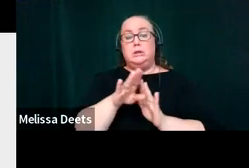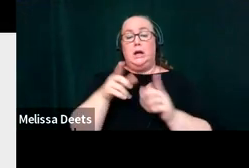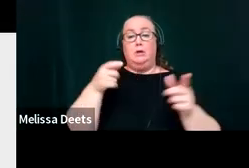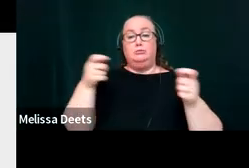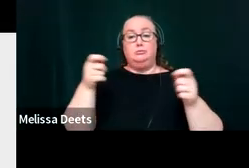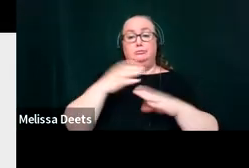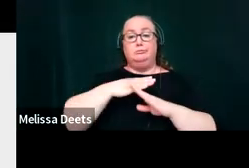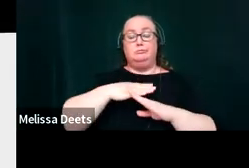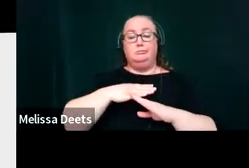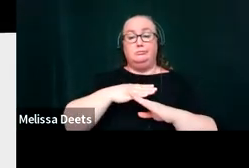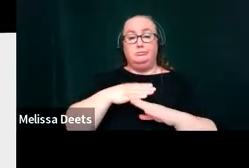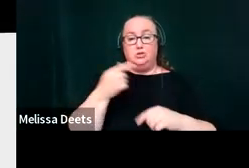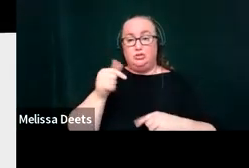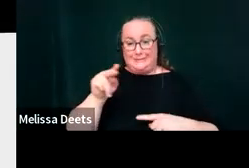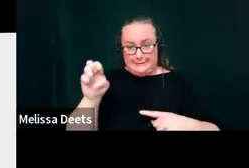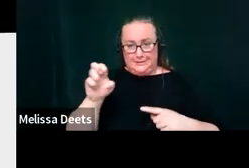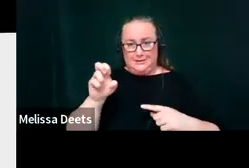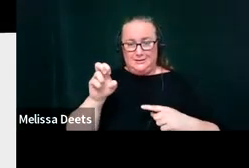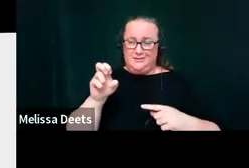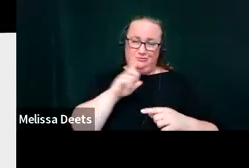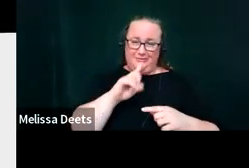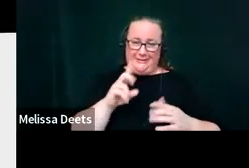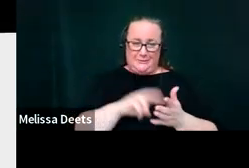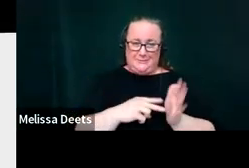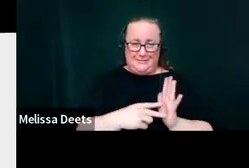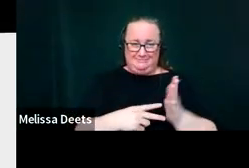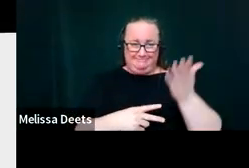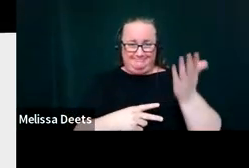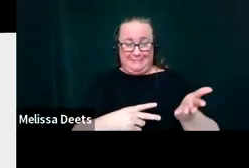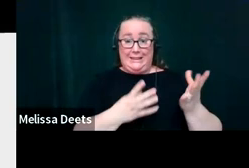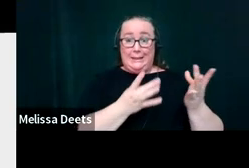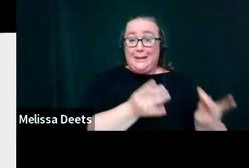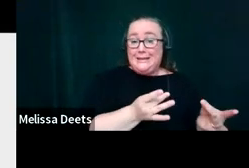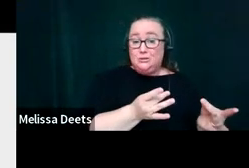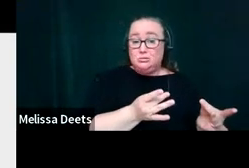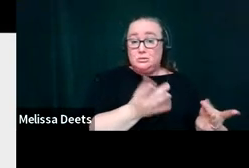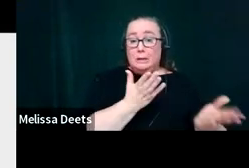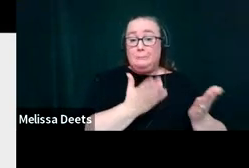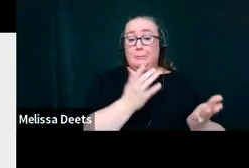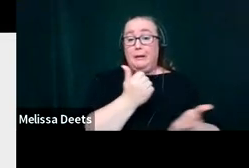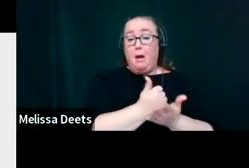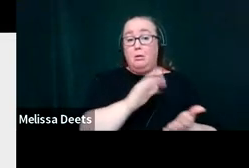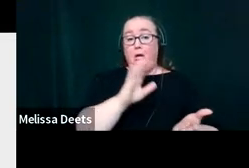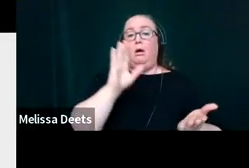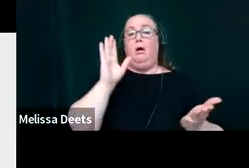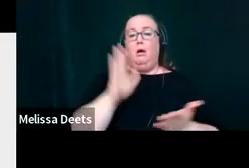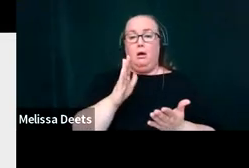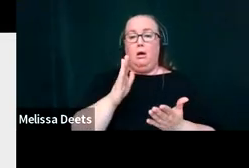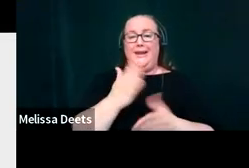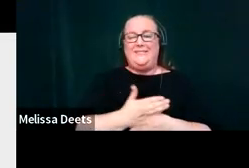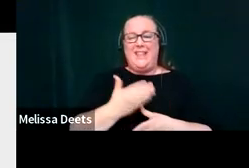genes. So essentially, the meditation may have been bringing down an inflammatory state in the